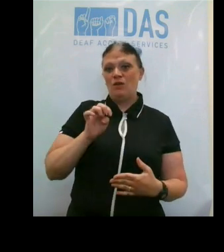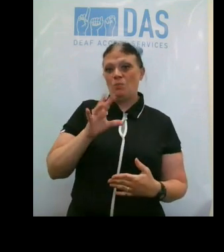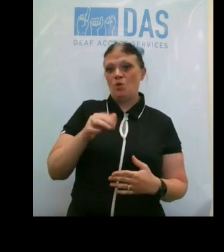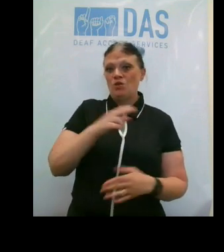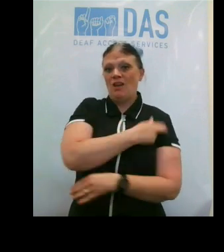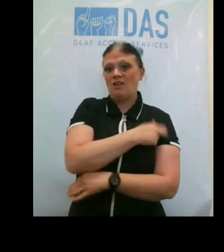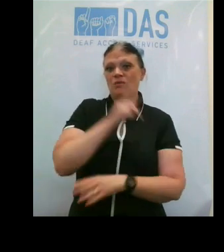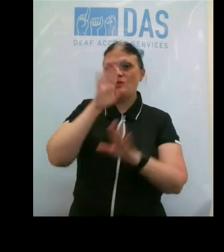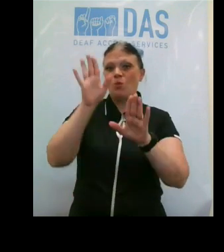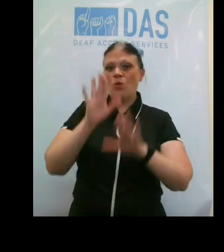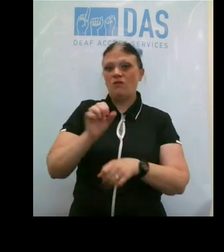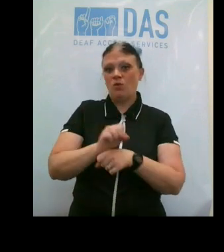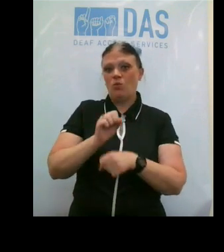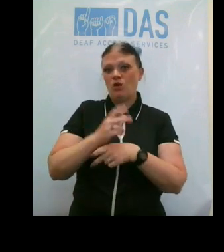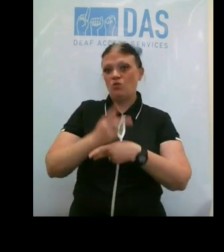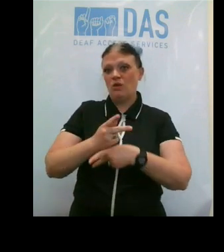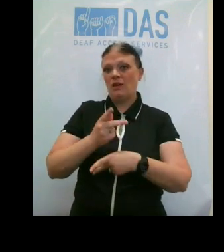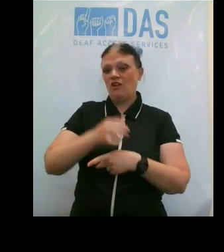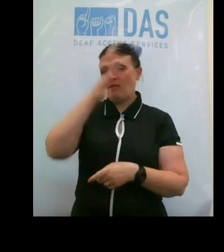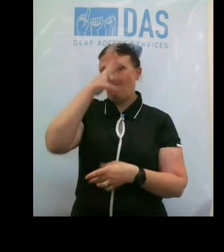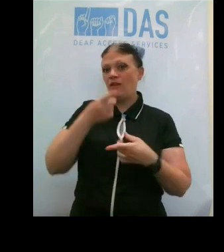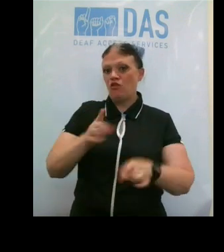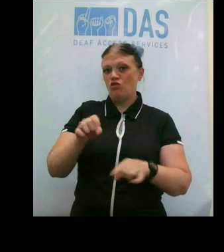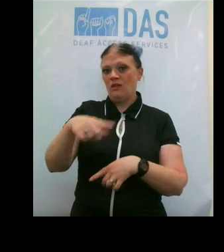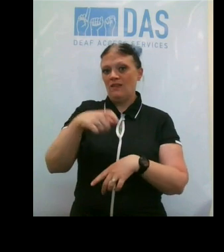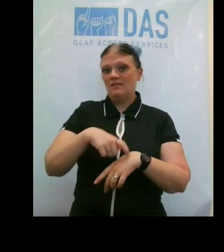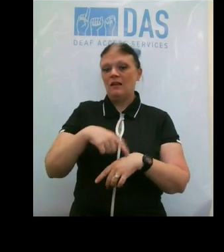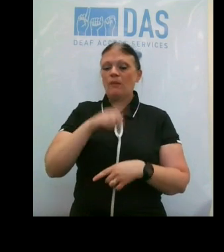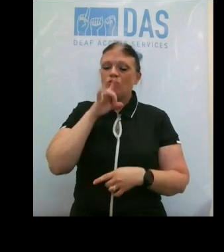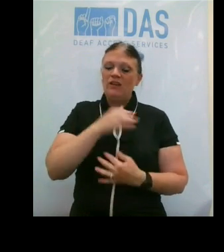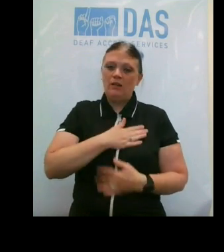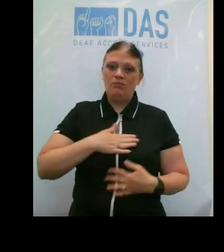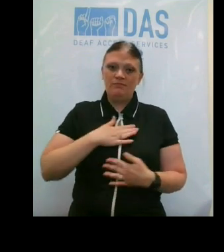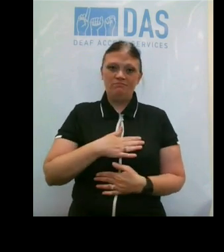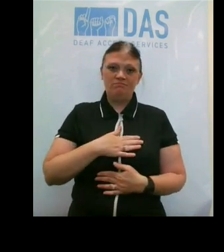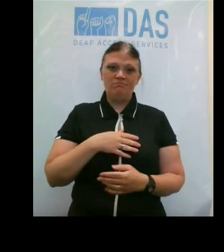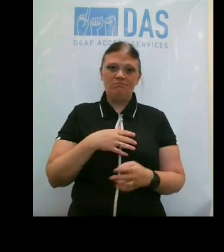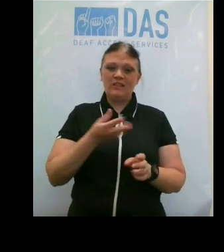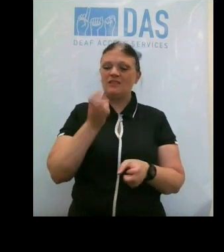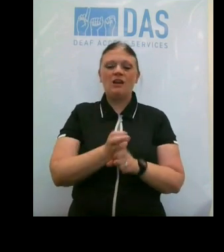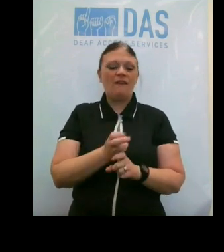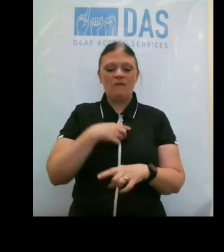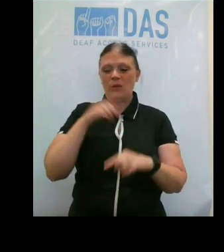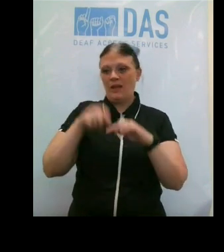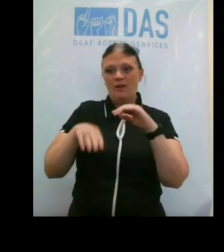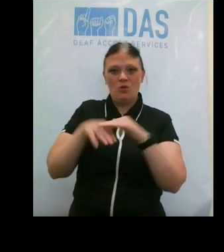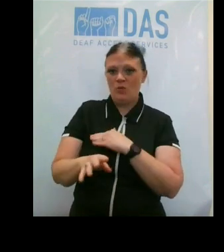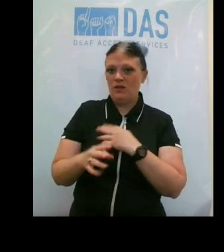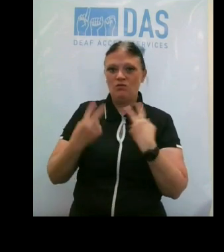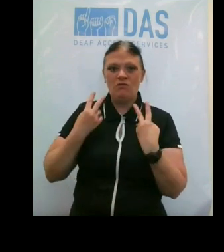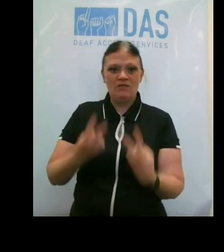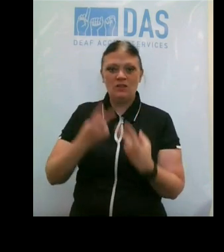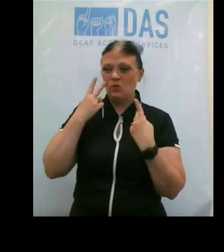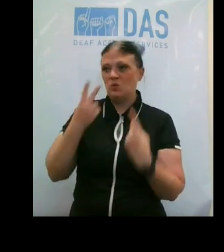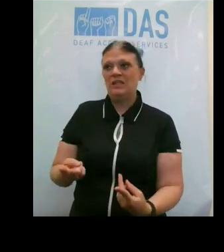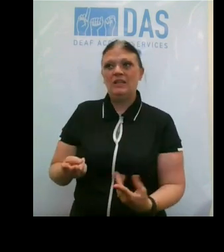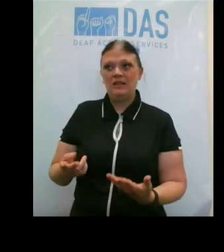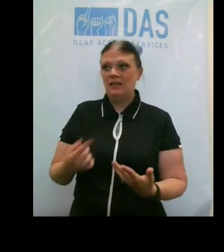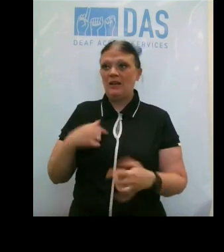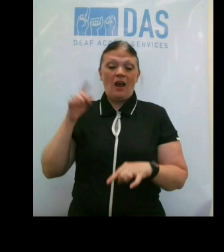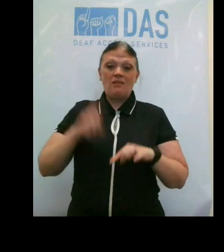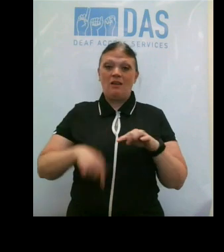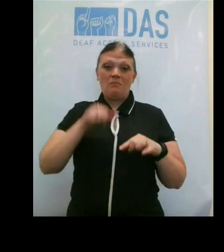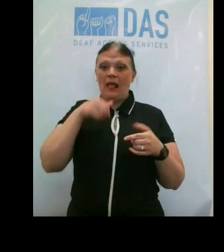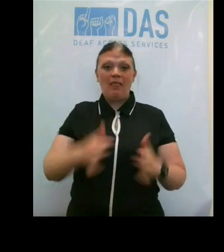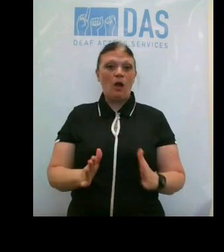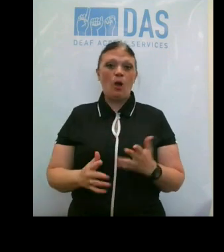you've been doing in taking care of my father during this period. I really appreciate it. It's tough. We can't get in there and see him. None of us can get in there. Even I can't get in